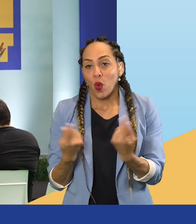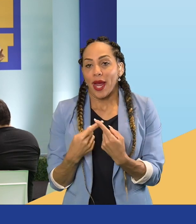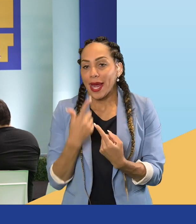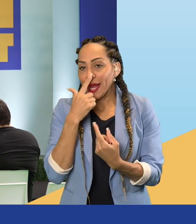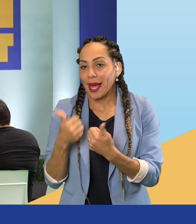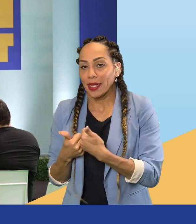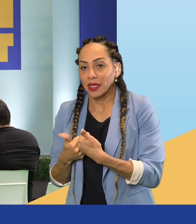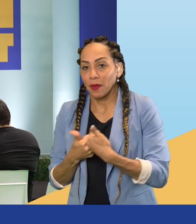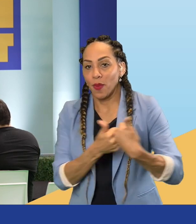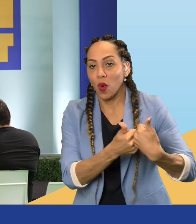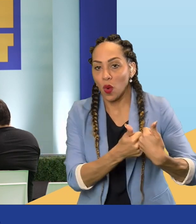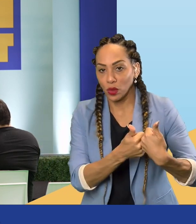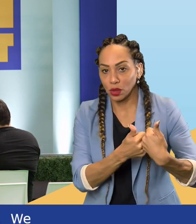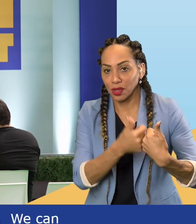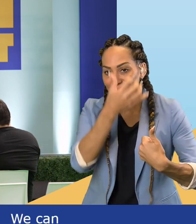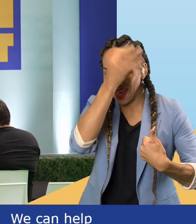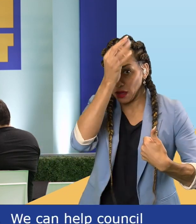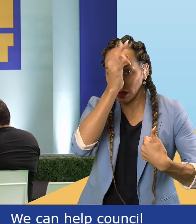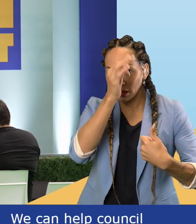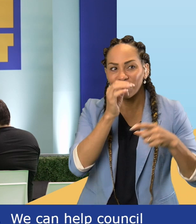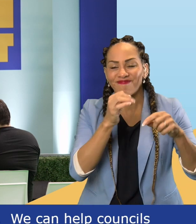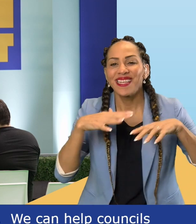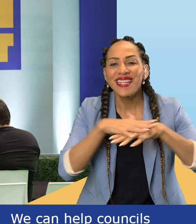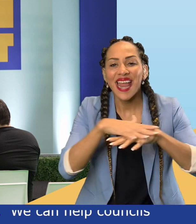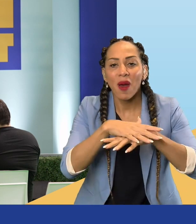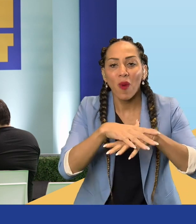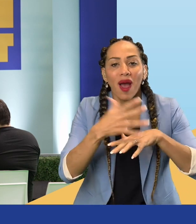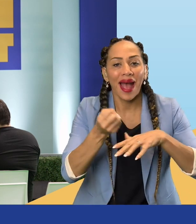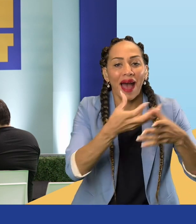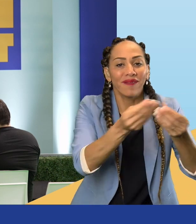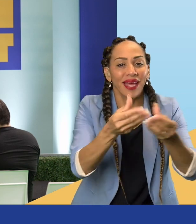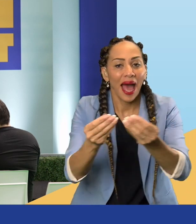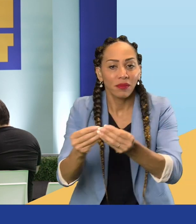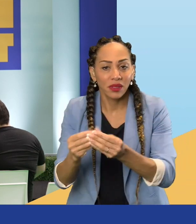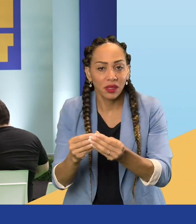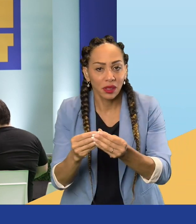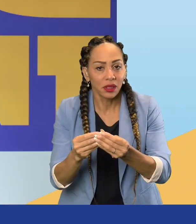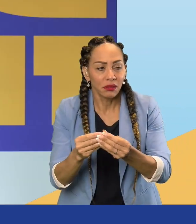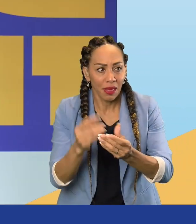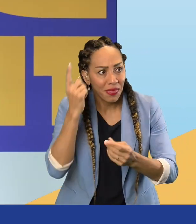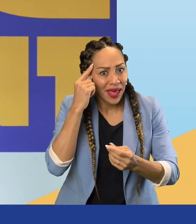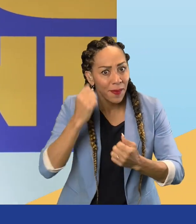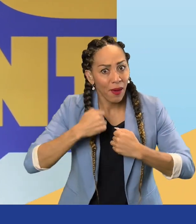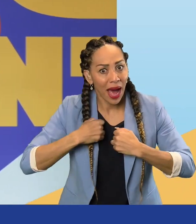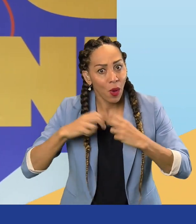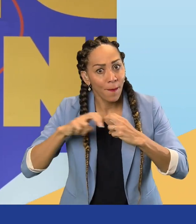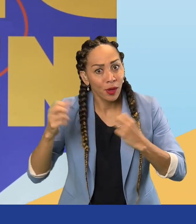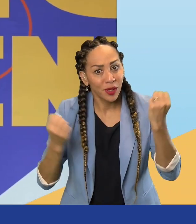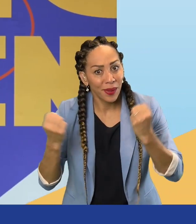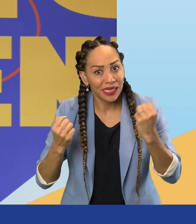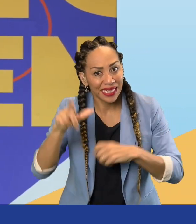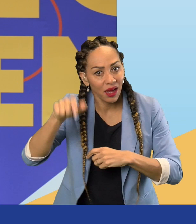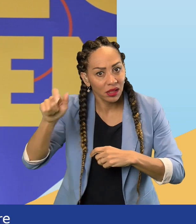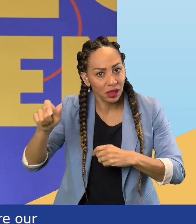gaps in the network to make sure that our customers are looked after and they have charging near their homes. And lastly, we're investing